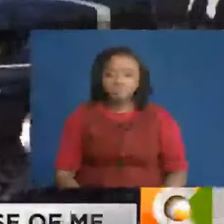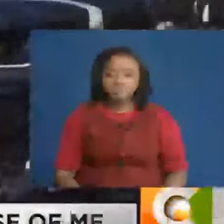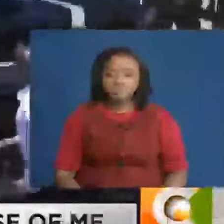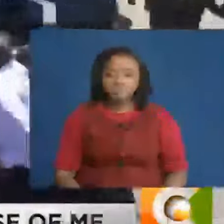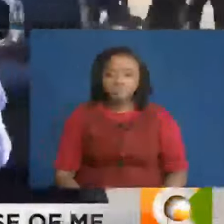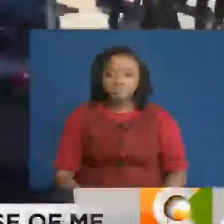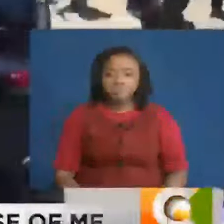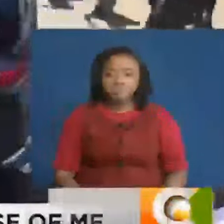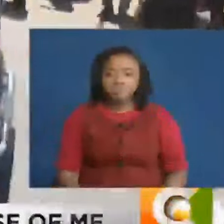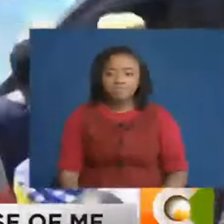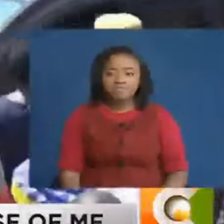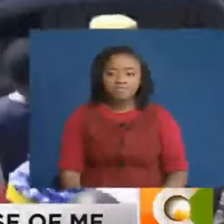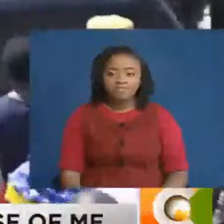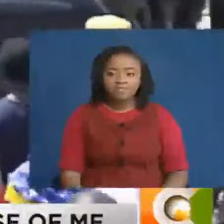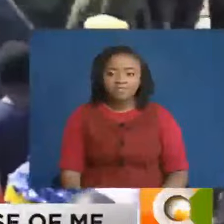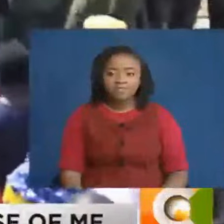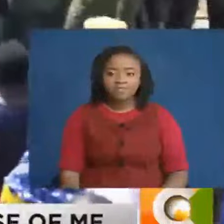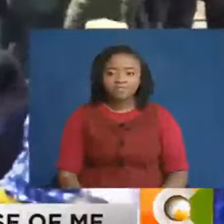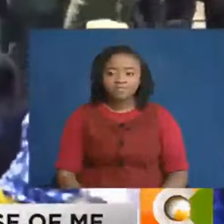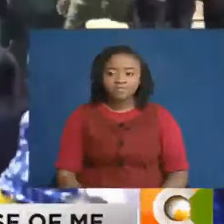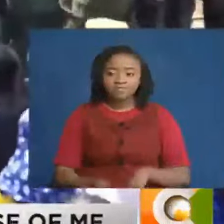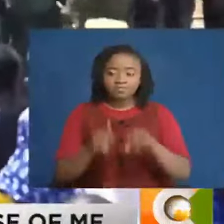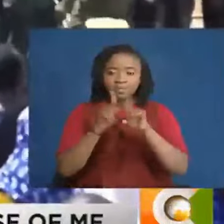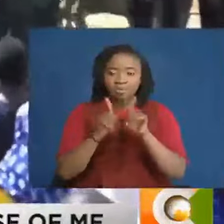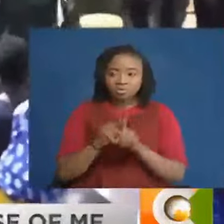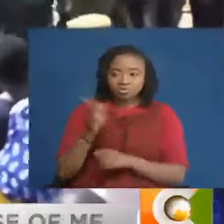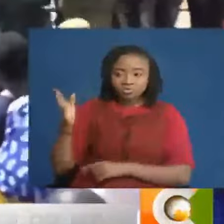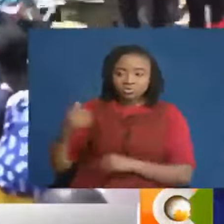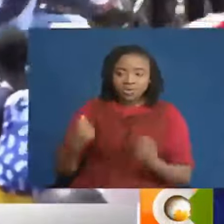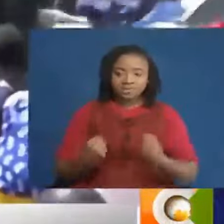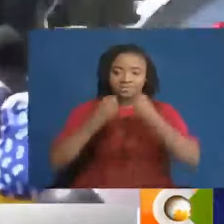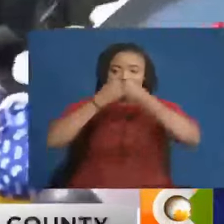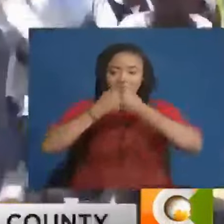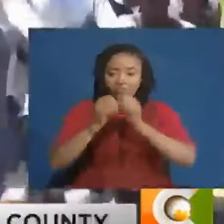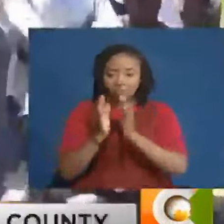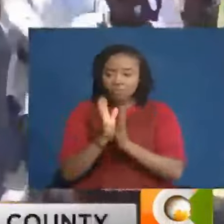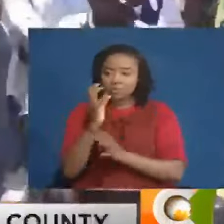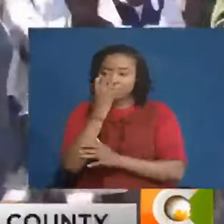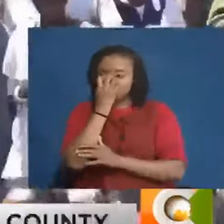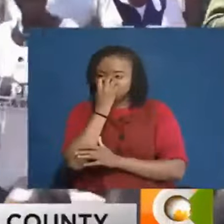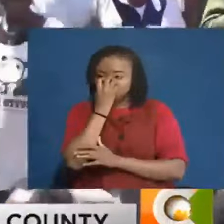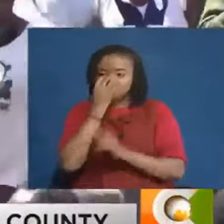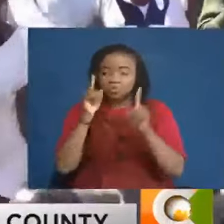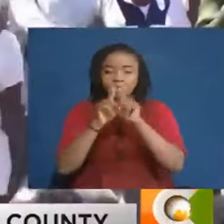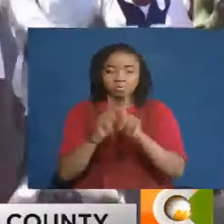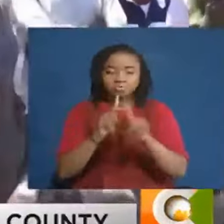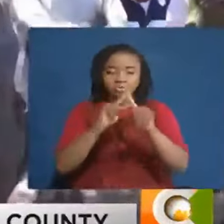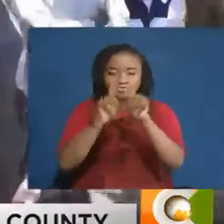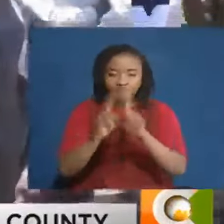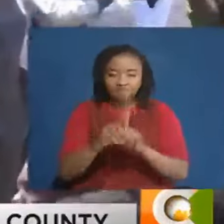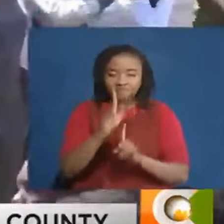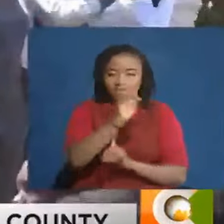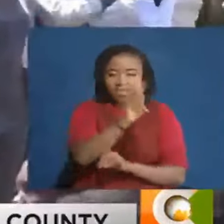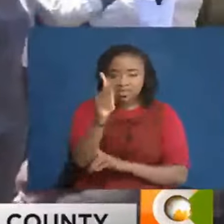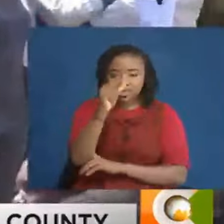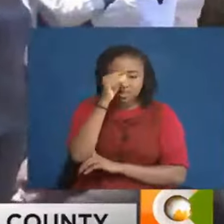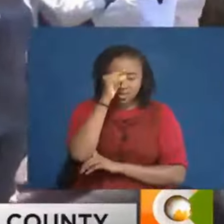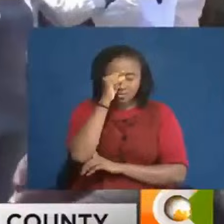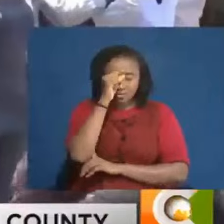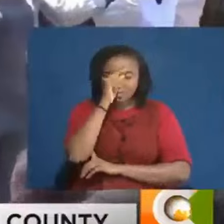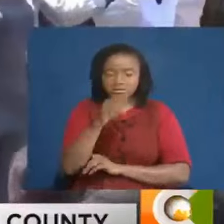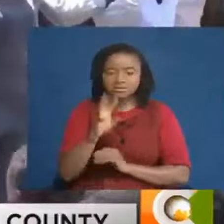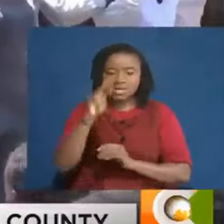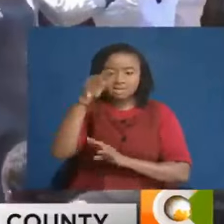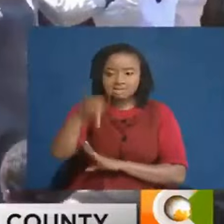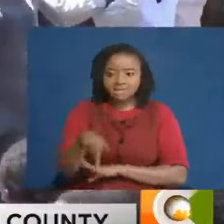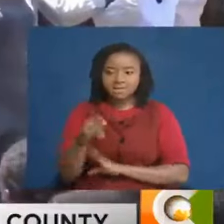In an all-out onslaught against his boss, President William Ruto, and the Kenya Kwanza lawmakers, Deputy President Rigathi Gachagua